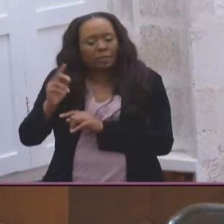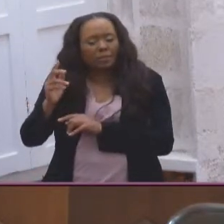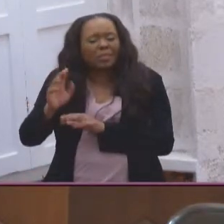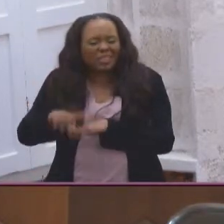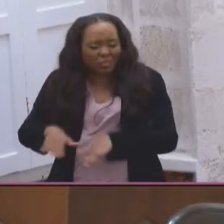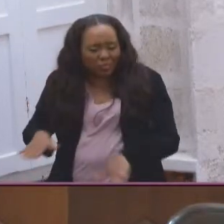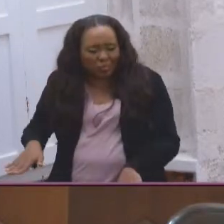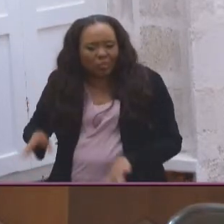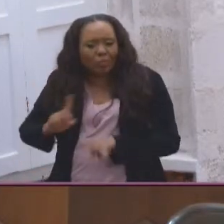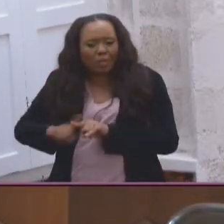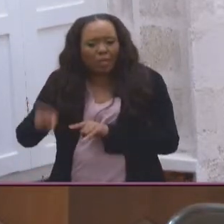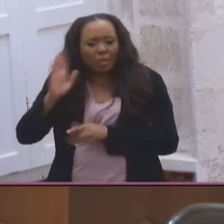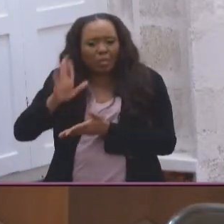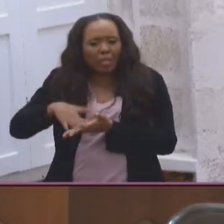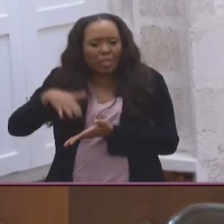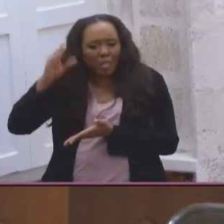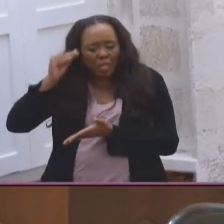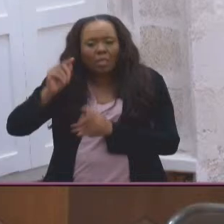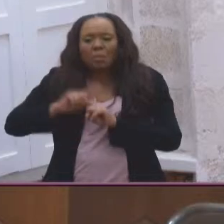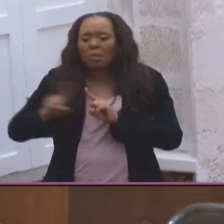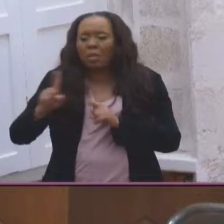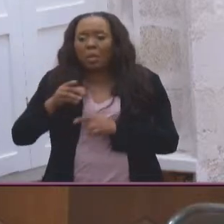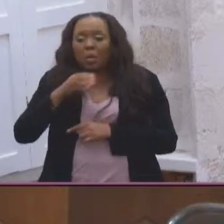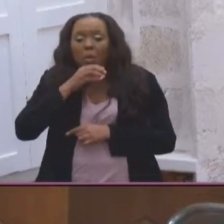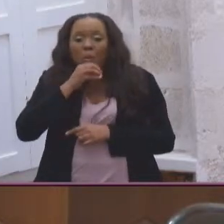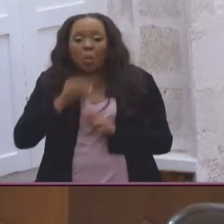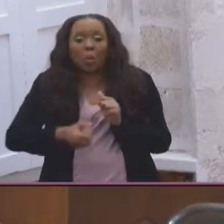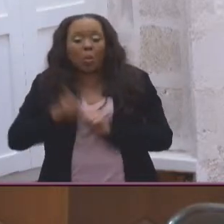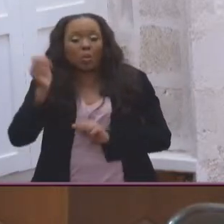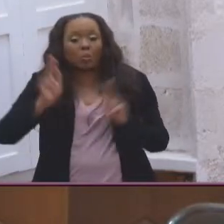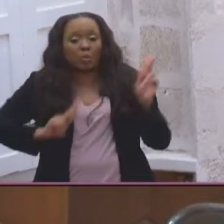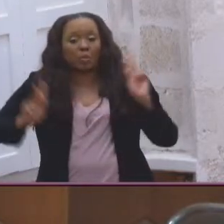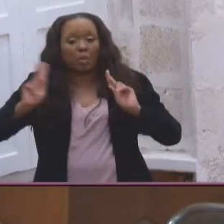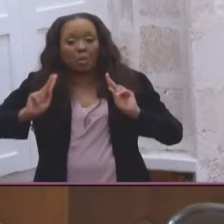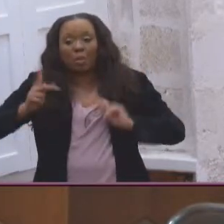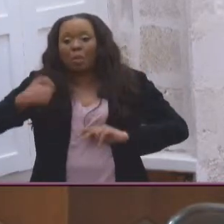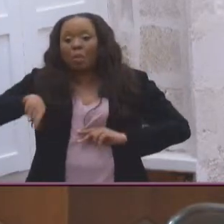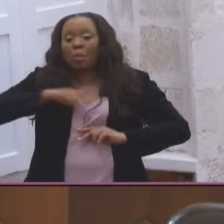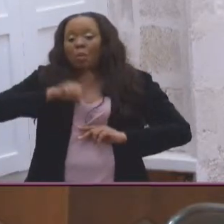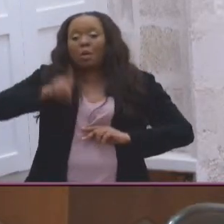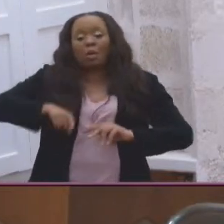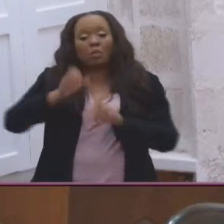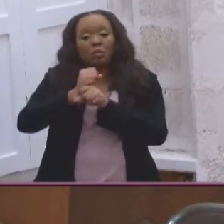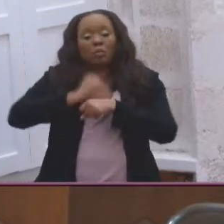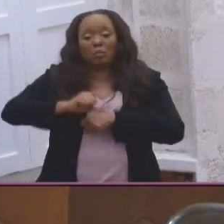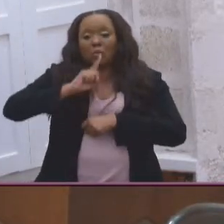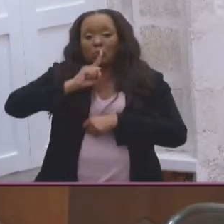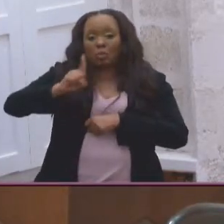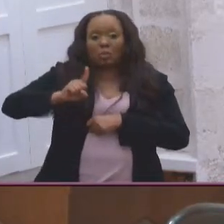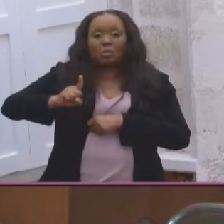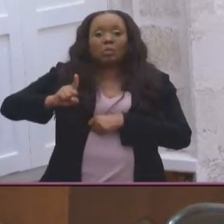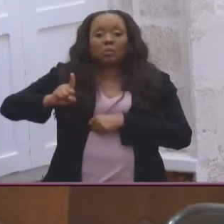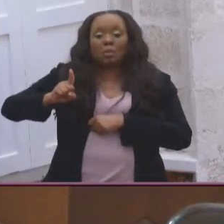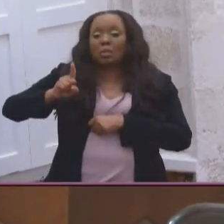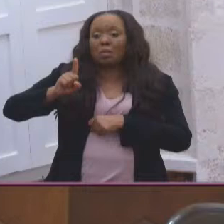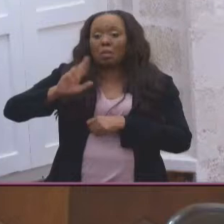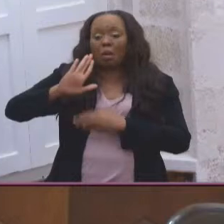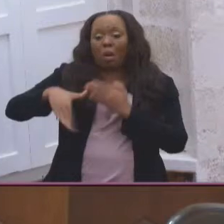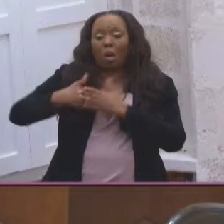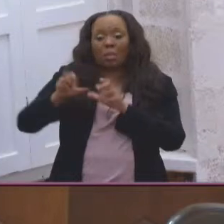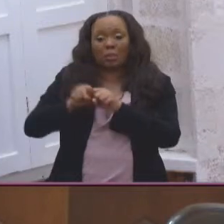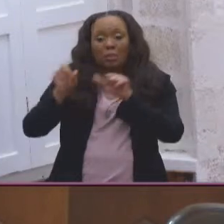But we as the older part of the society have to ensure that our systems can treat to that. And